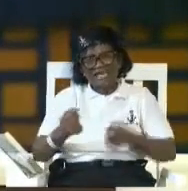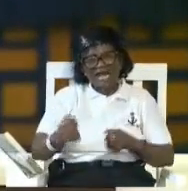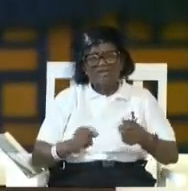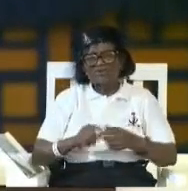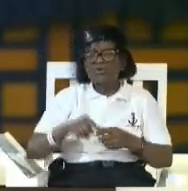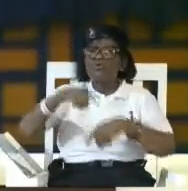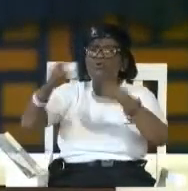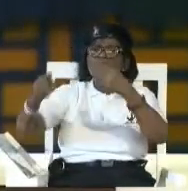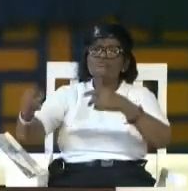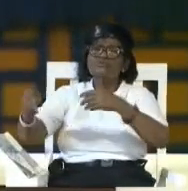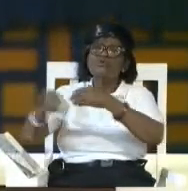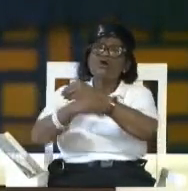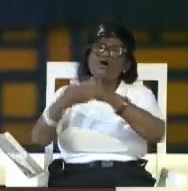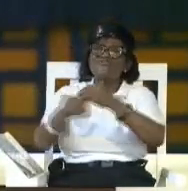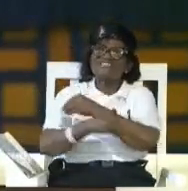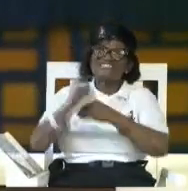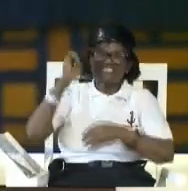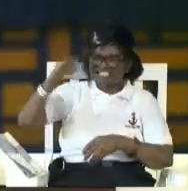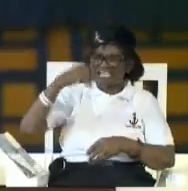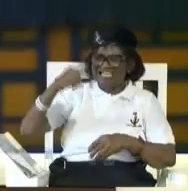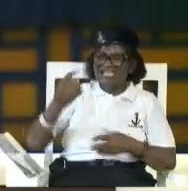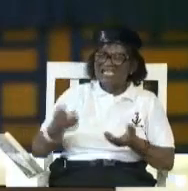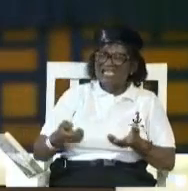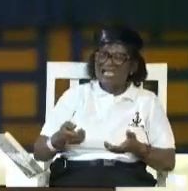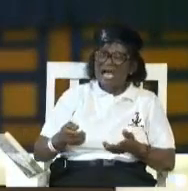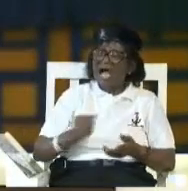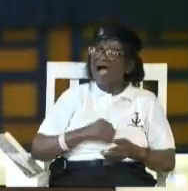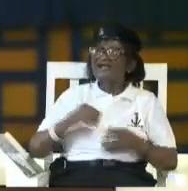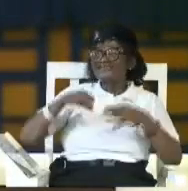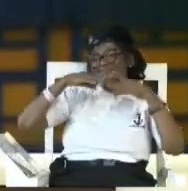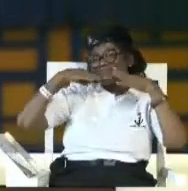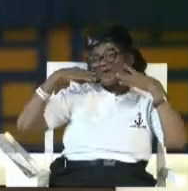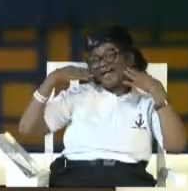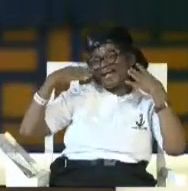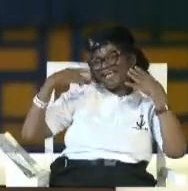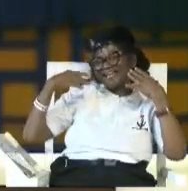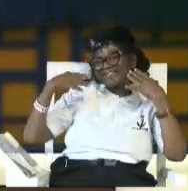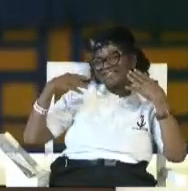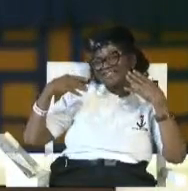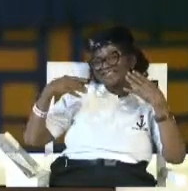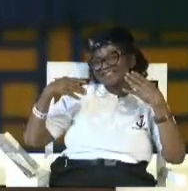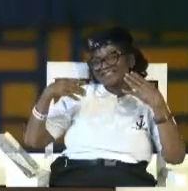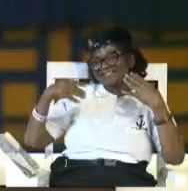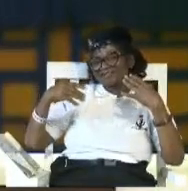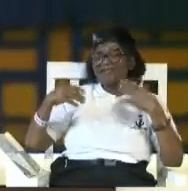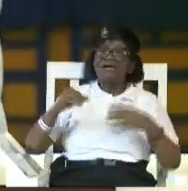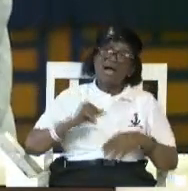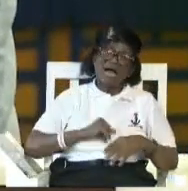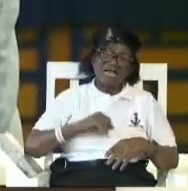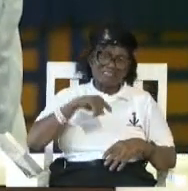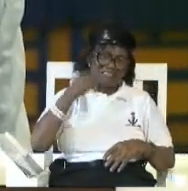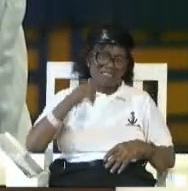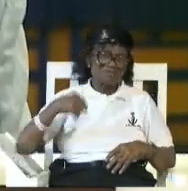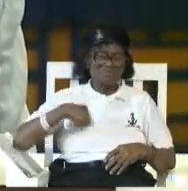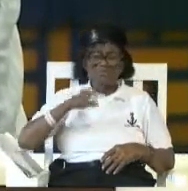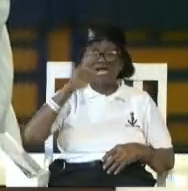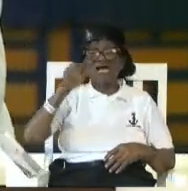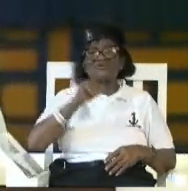I smiled. I said, we are not going anywhere